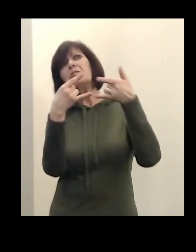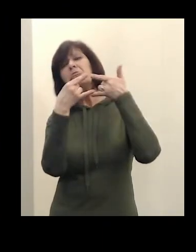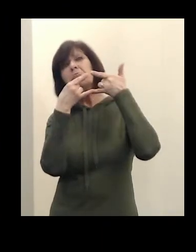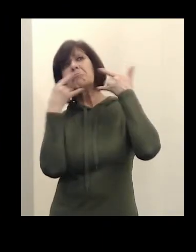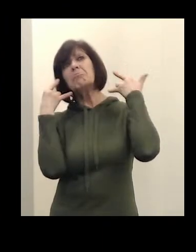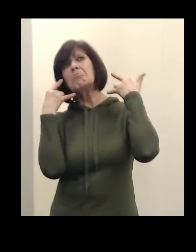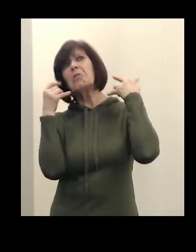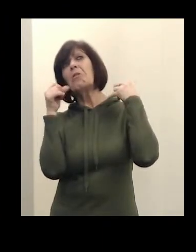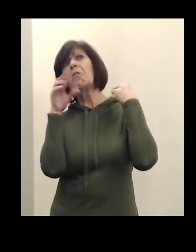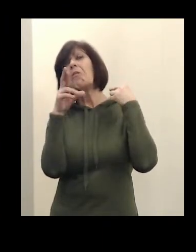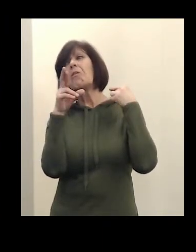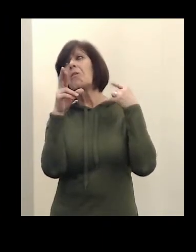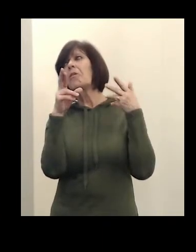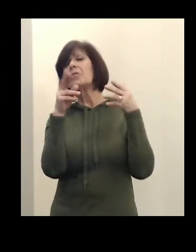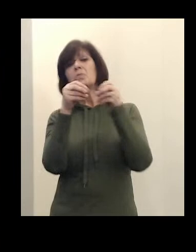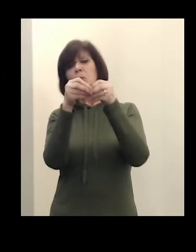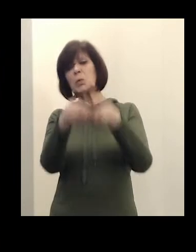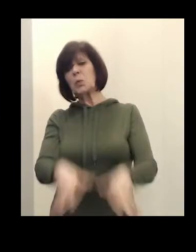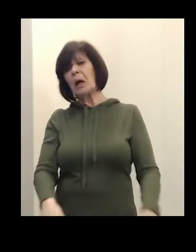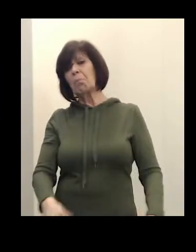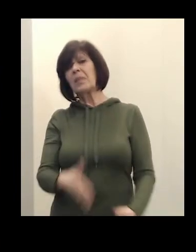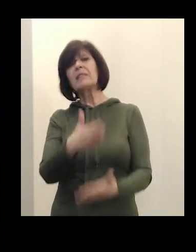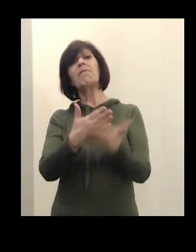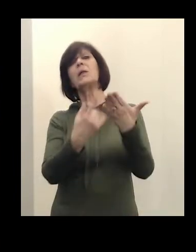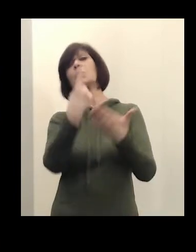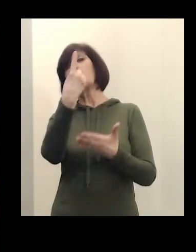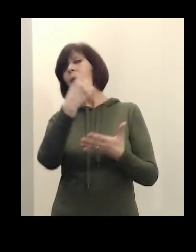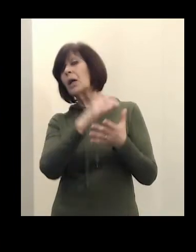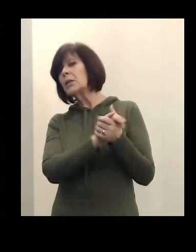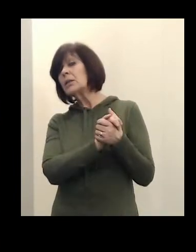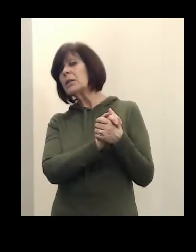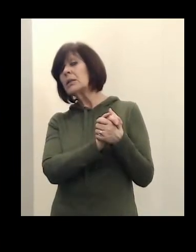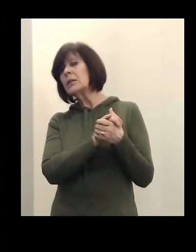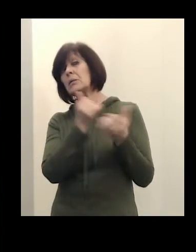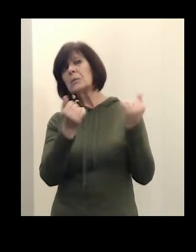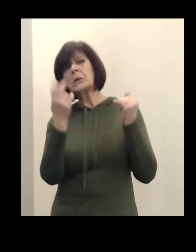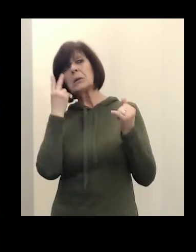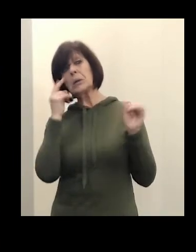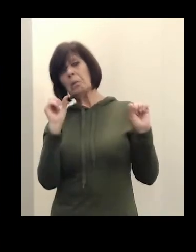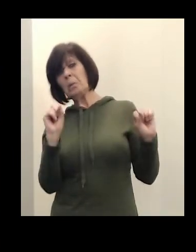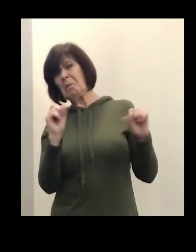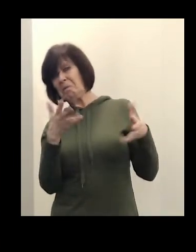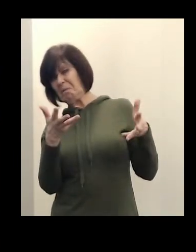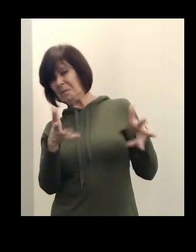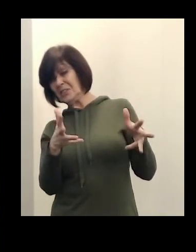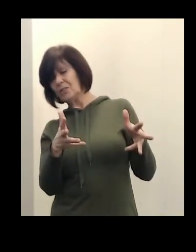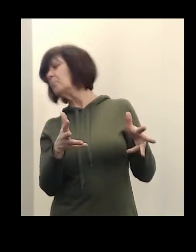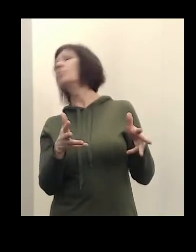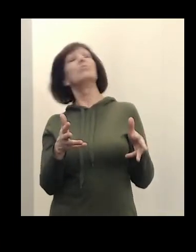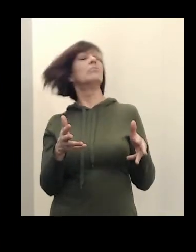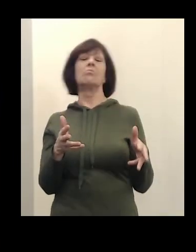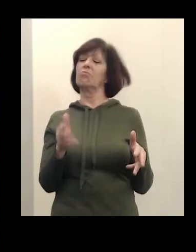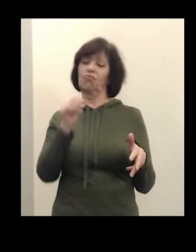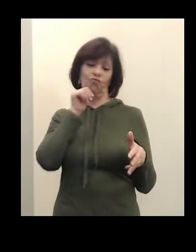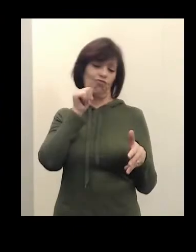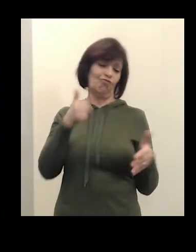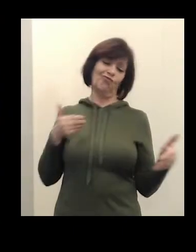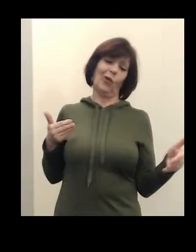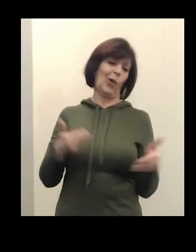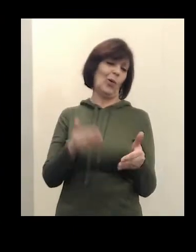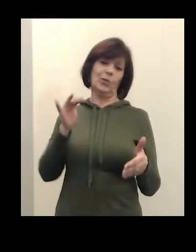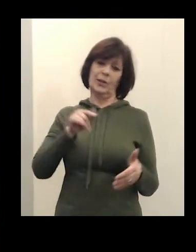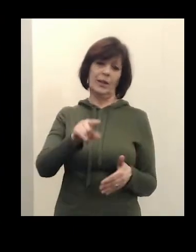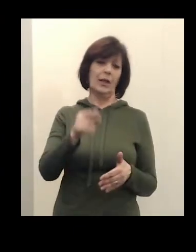of the process here, we could see a potential end to that? Well, we're not anywhere near that point. If you look back